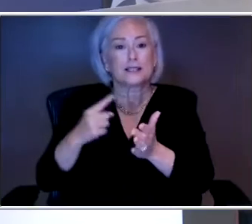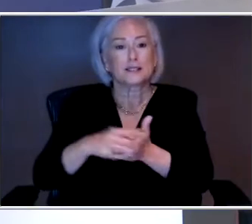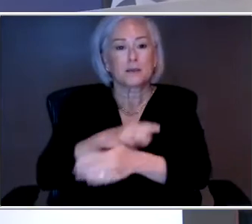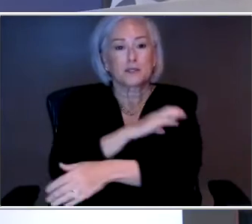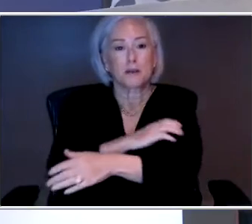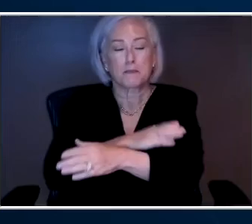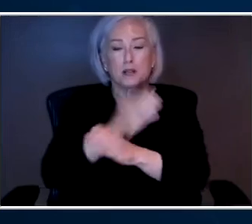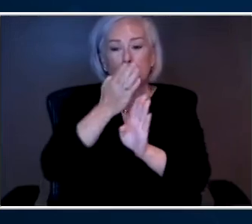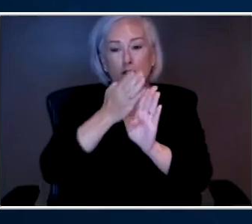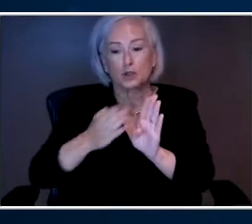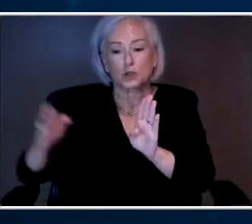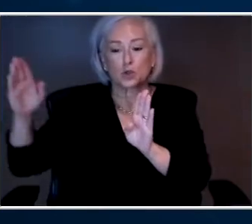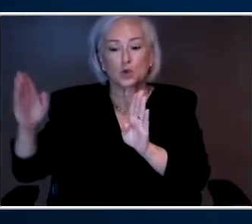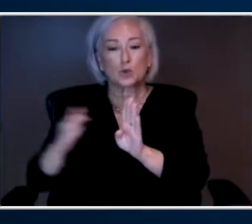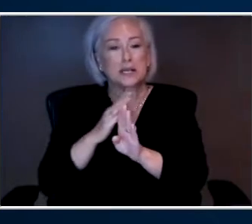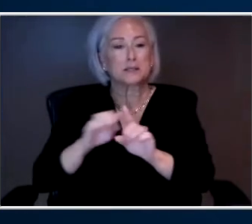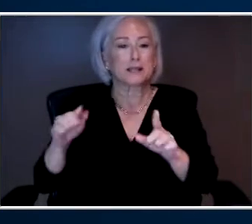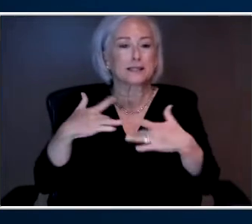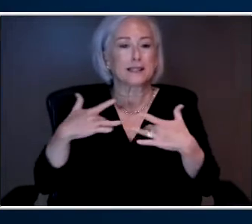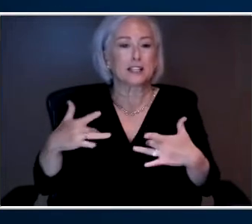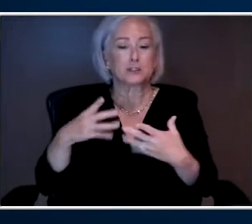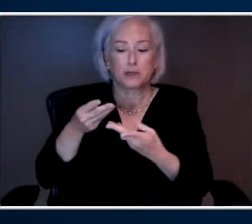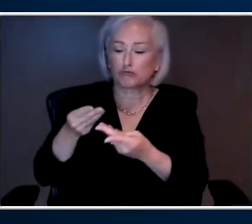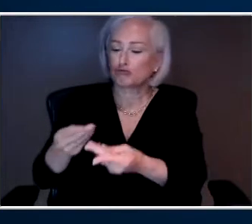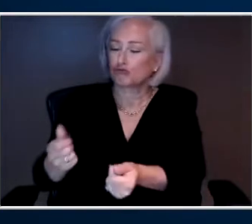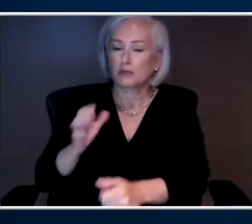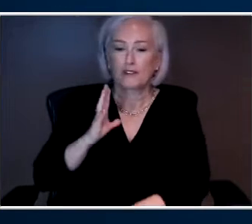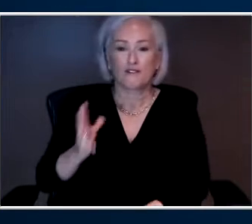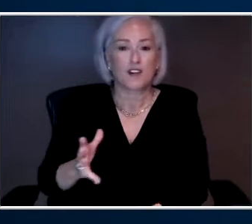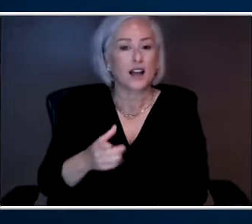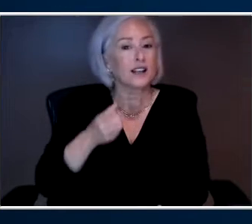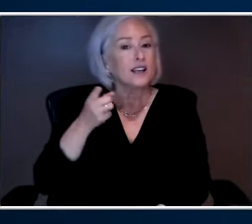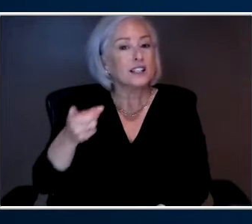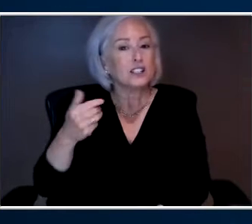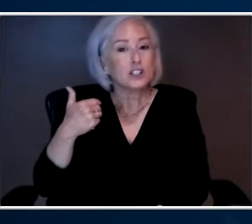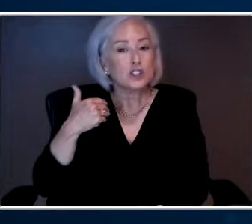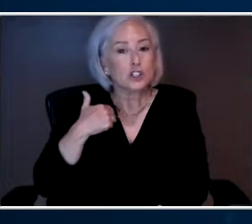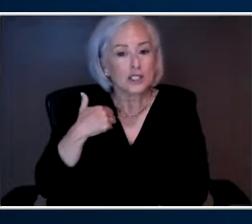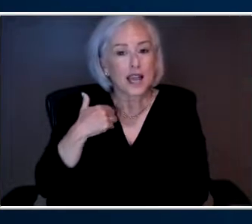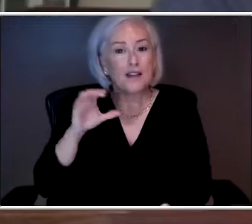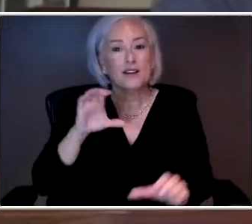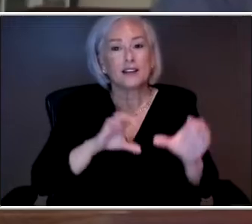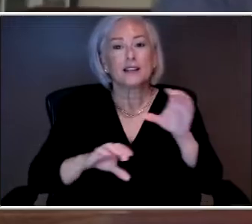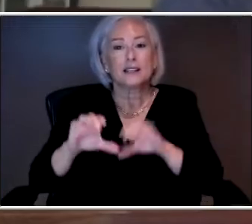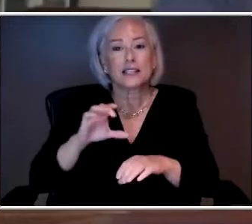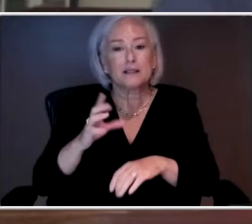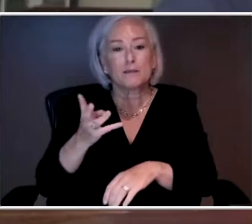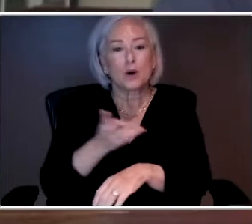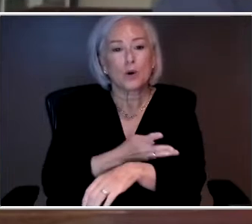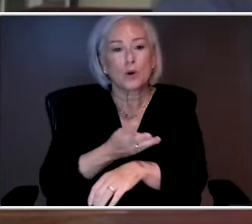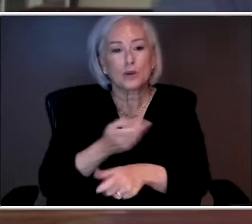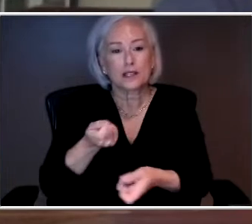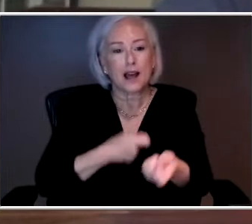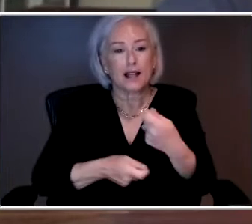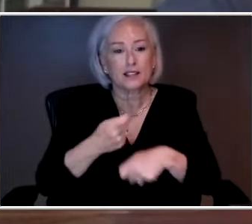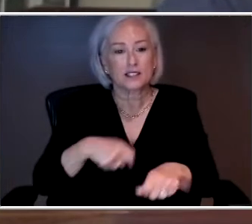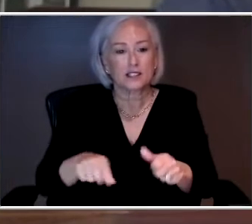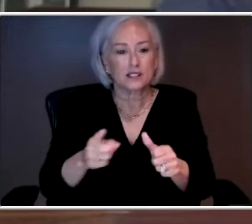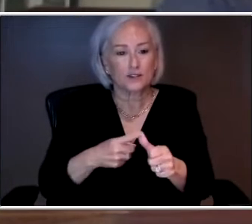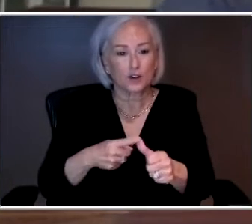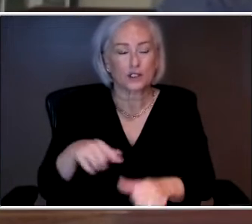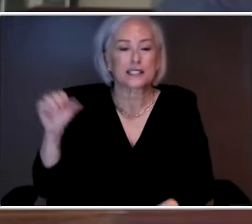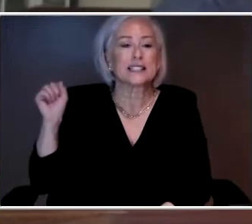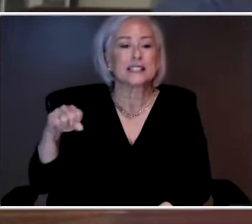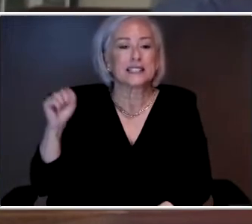Kevin, did Elsa ever get hemodialysis? Yeah, she started with hemodialysis first, and when she got comfortable with